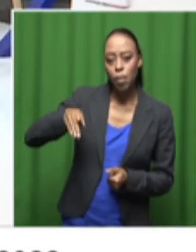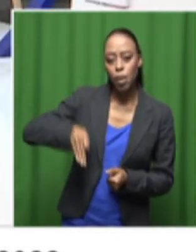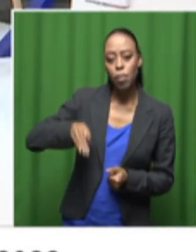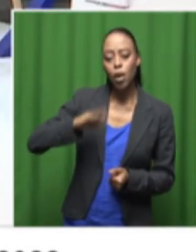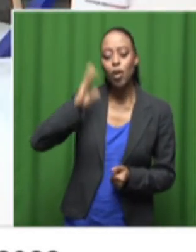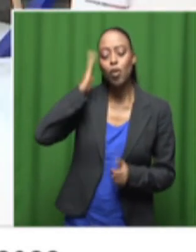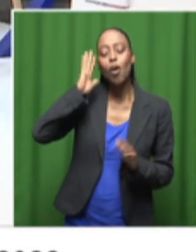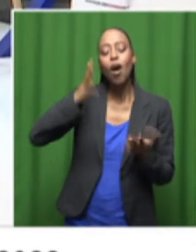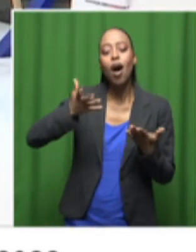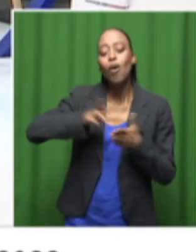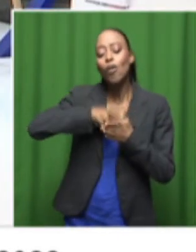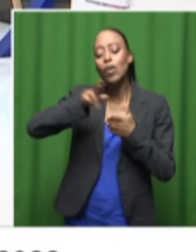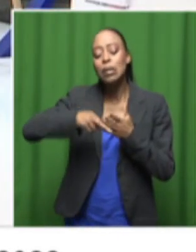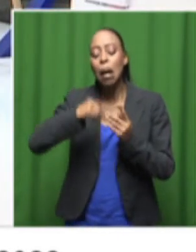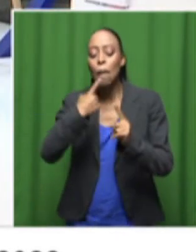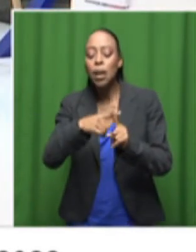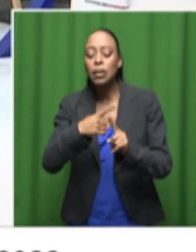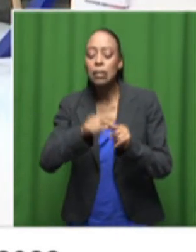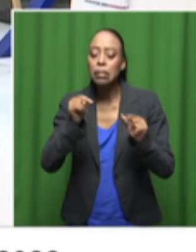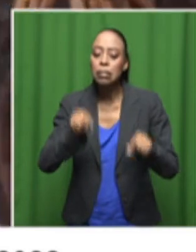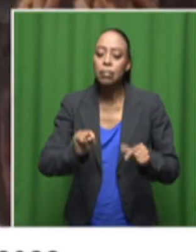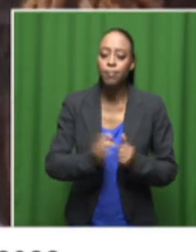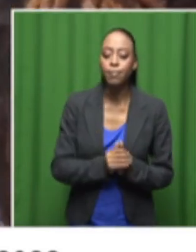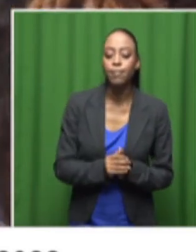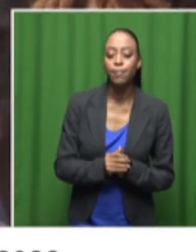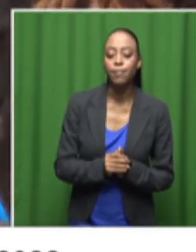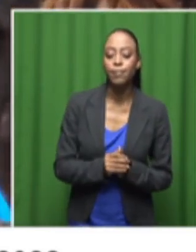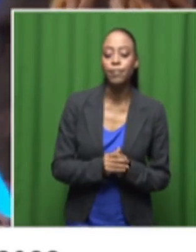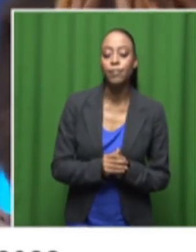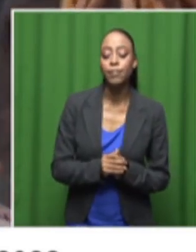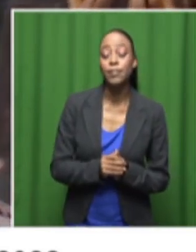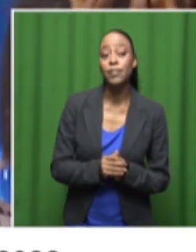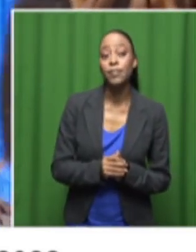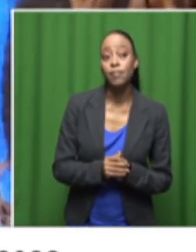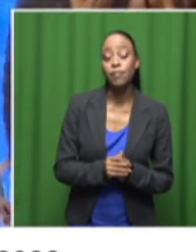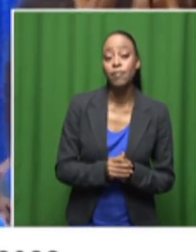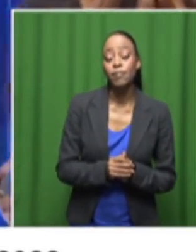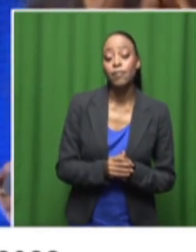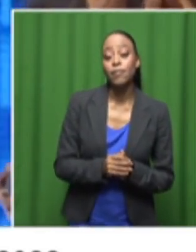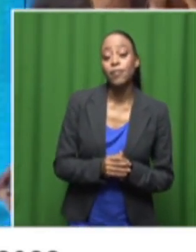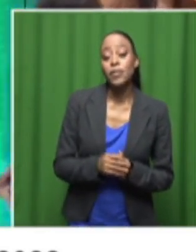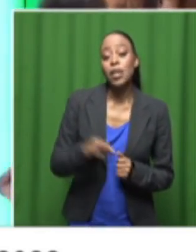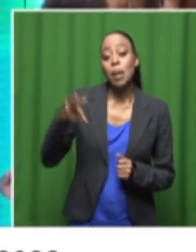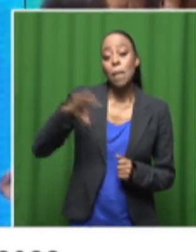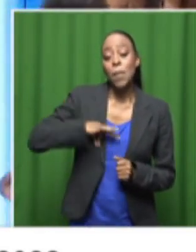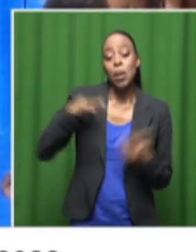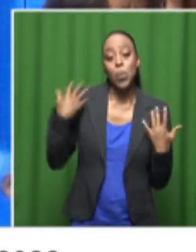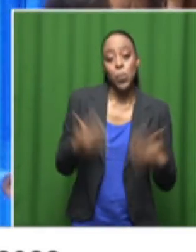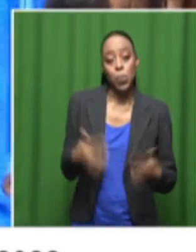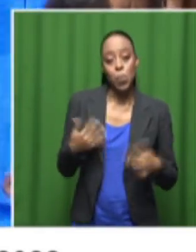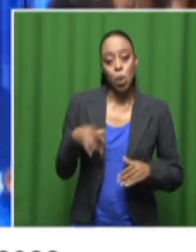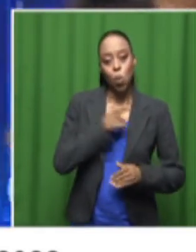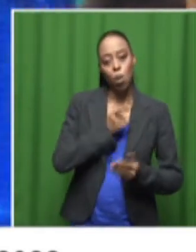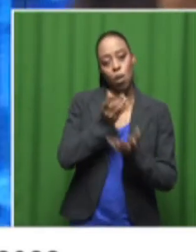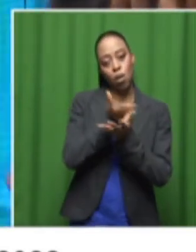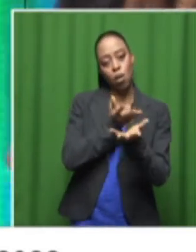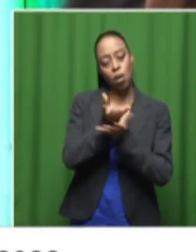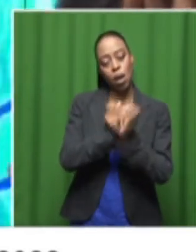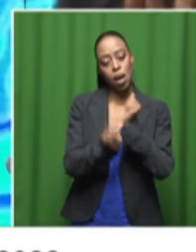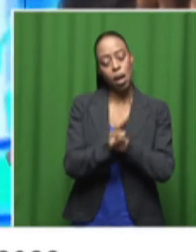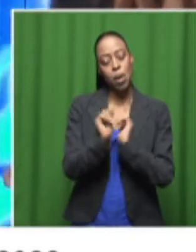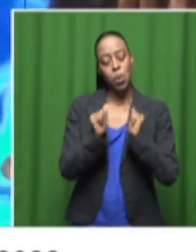a fruitful conference? I know that it was a fruitful conference because we had very good